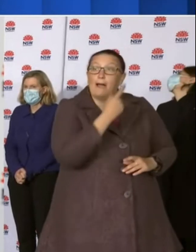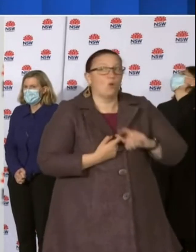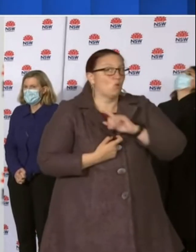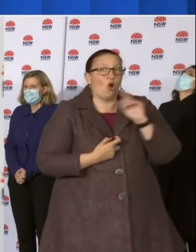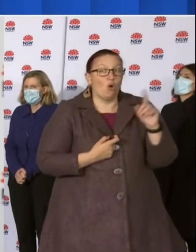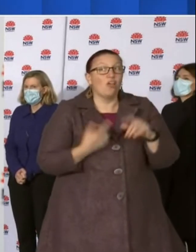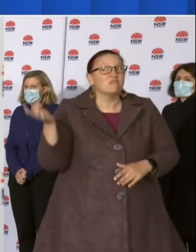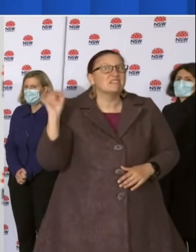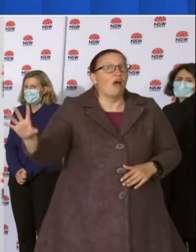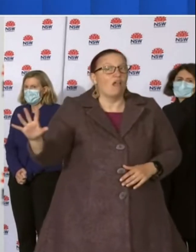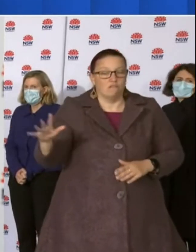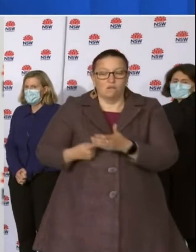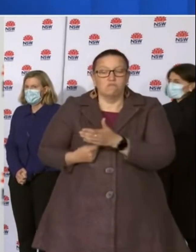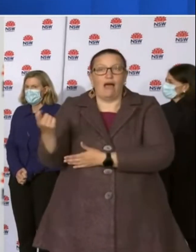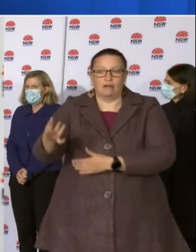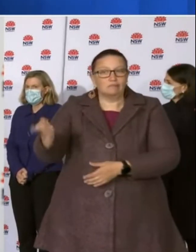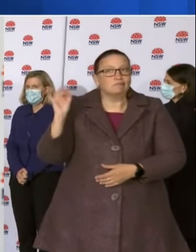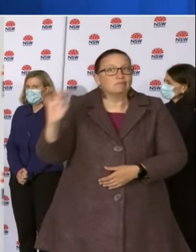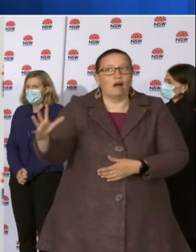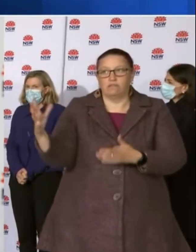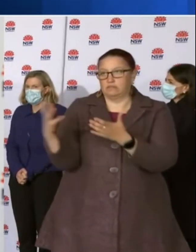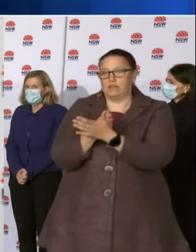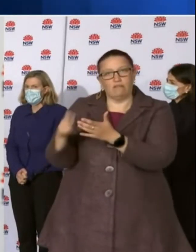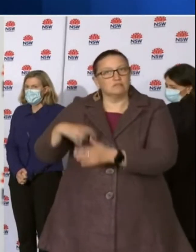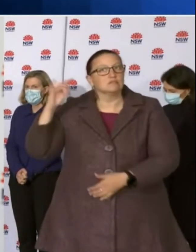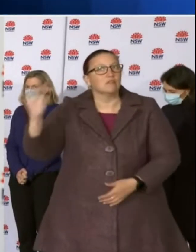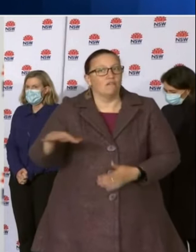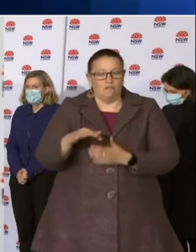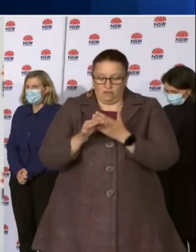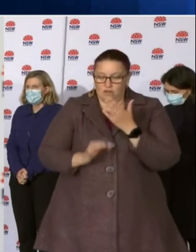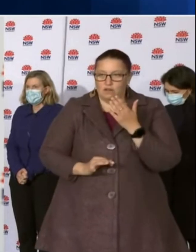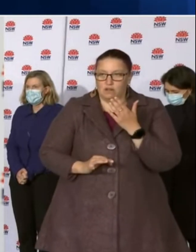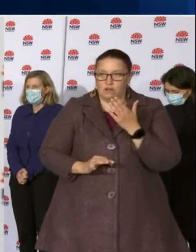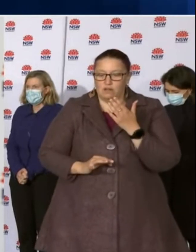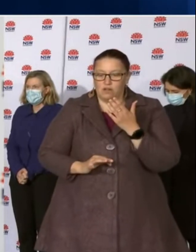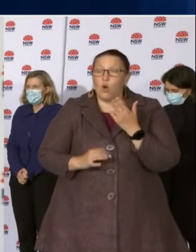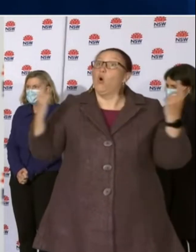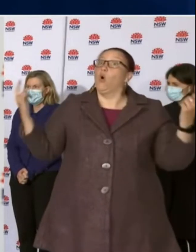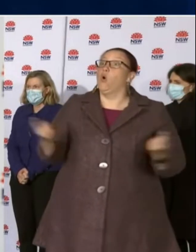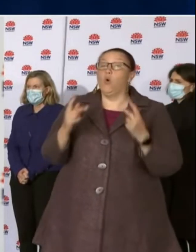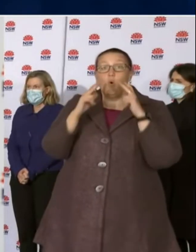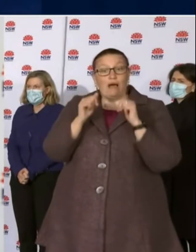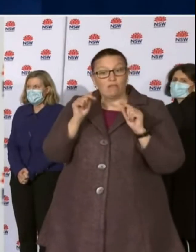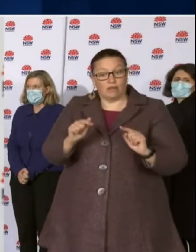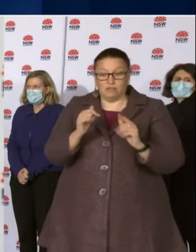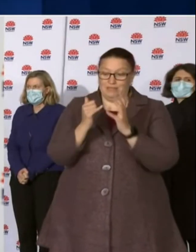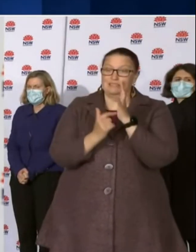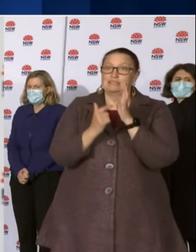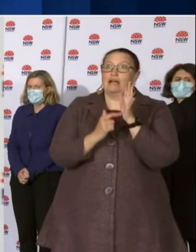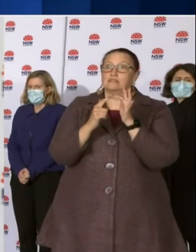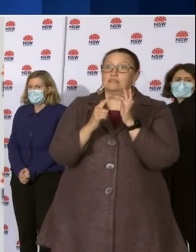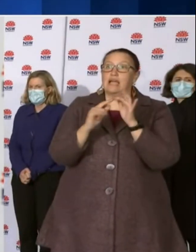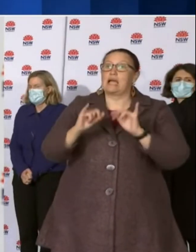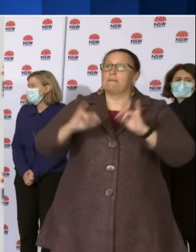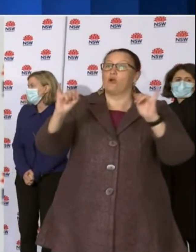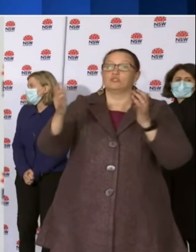the safe arrangements. So what happens is that the State Emergency Operations Centre has those applications that come to them. They consider them, so that's